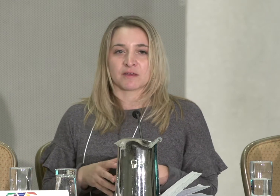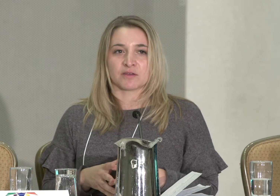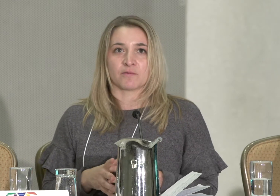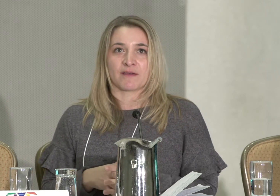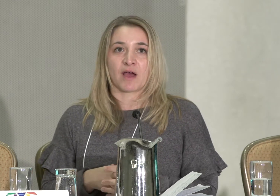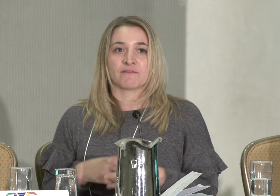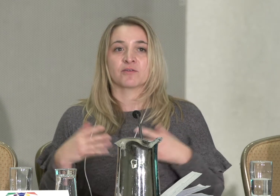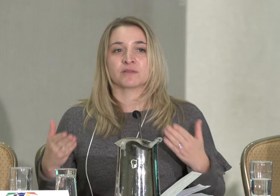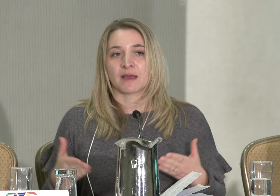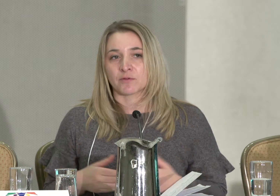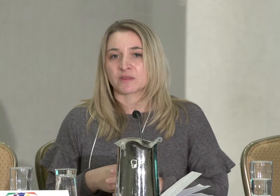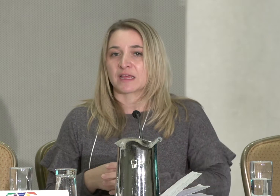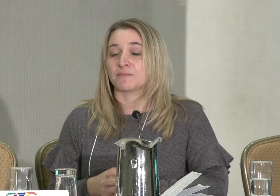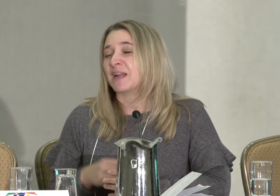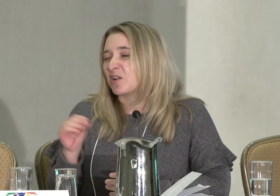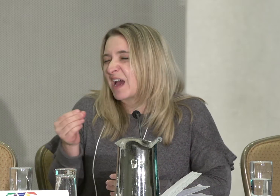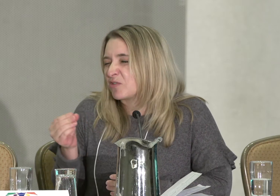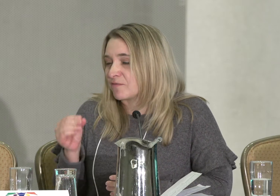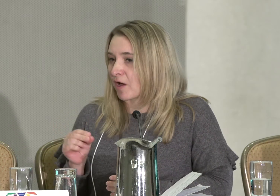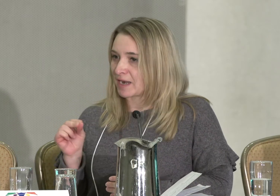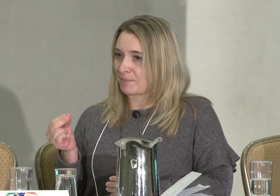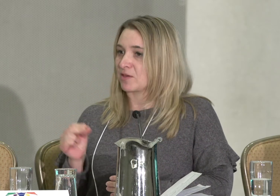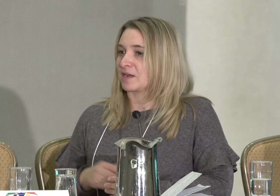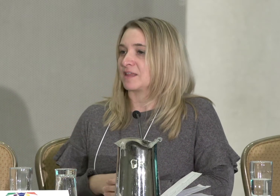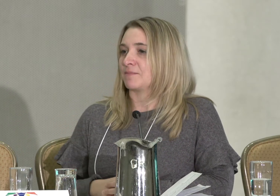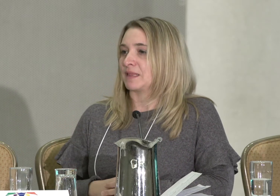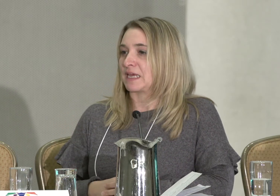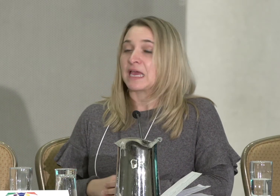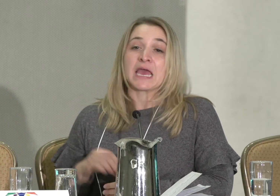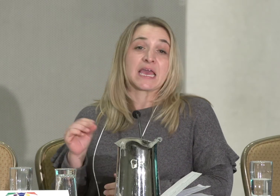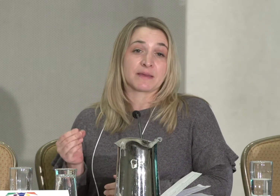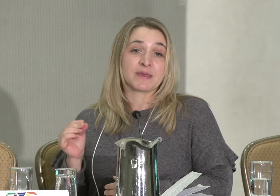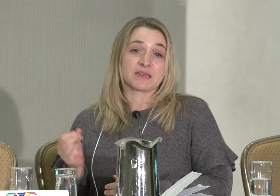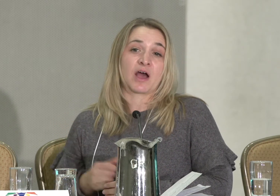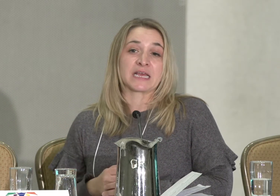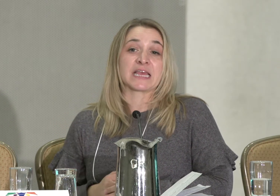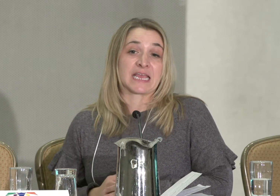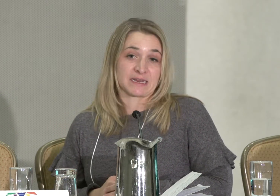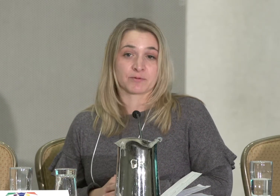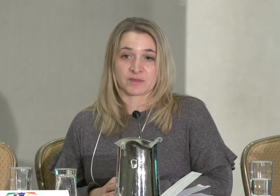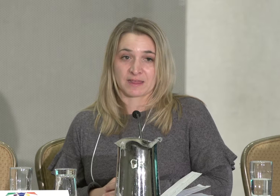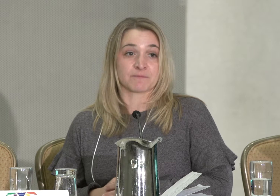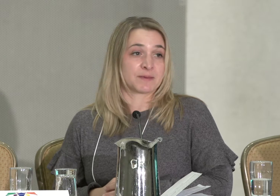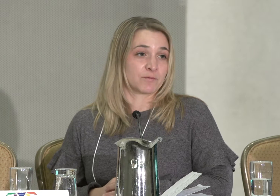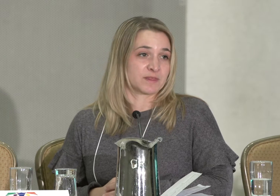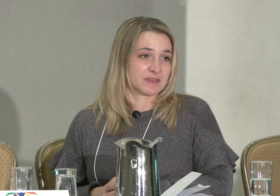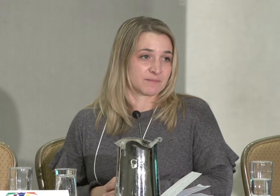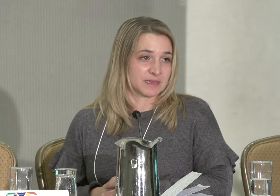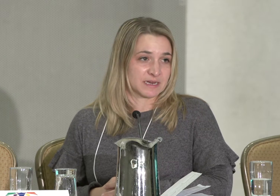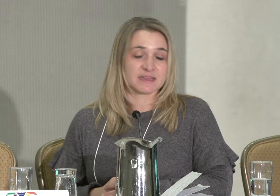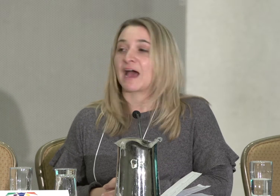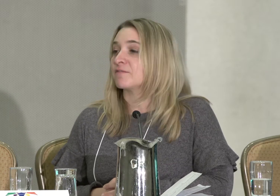that's, I've heard numbers, depending on how you define episodic disability, it can be as high as 80% of people